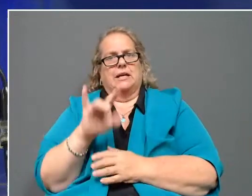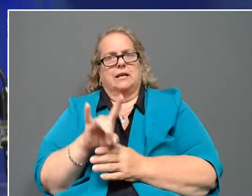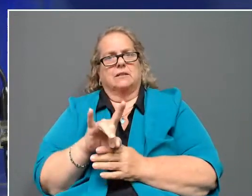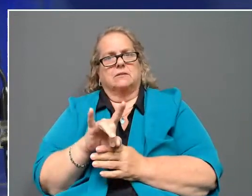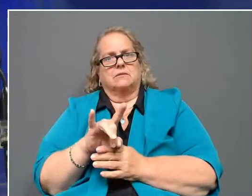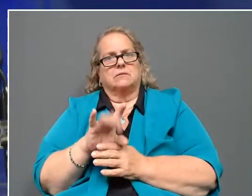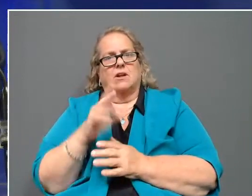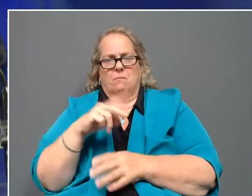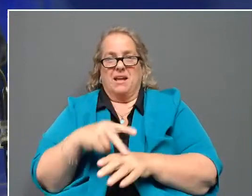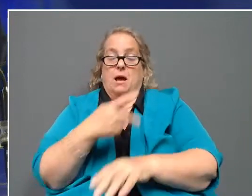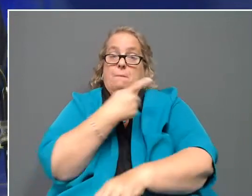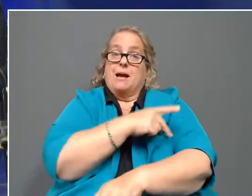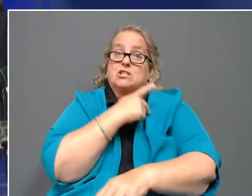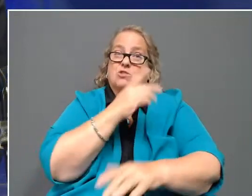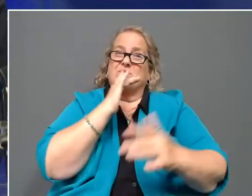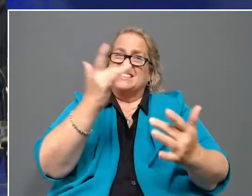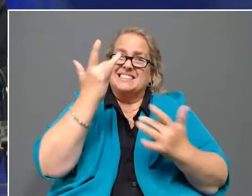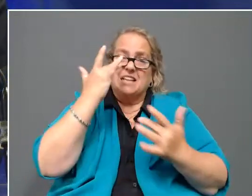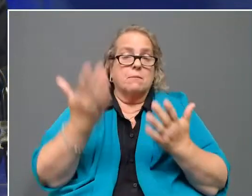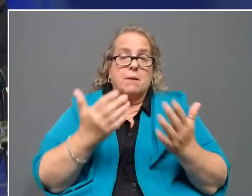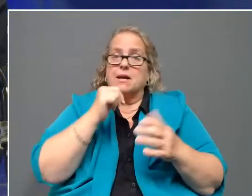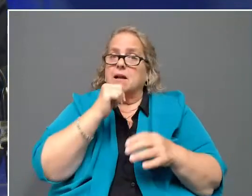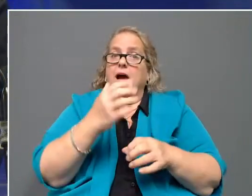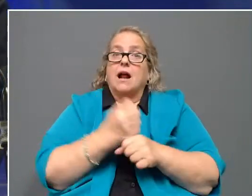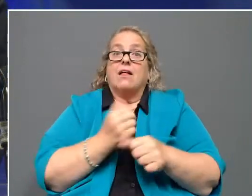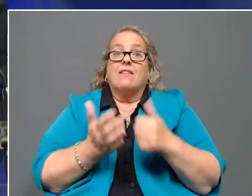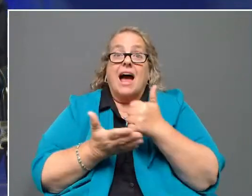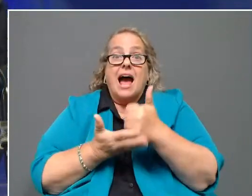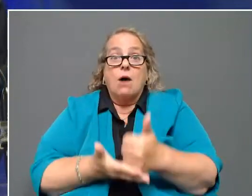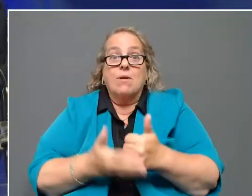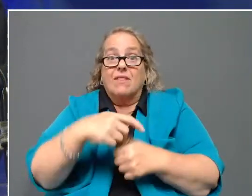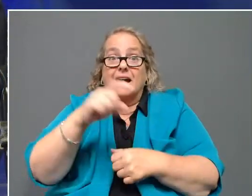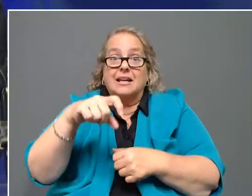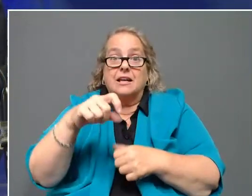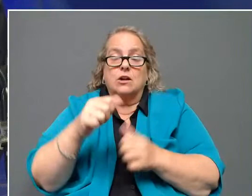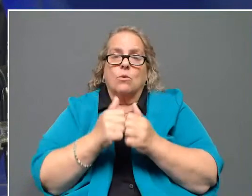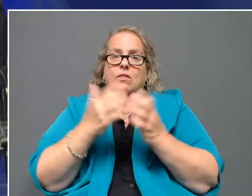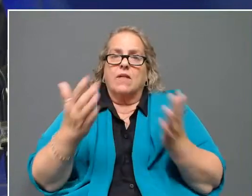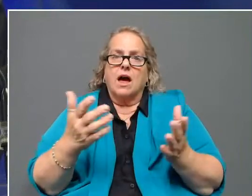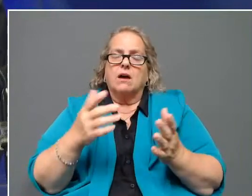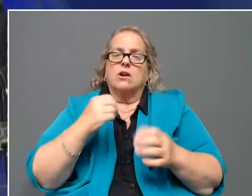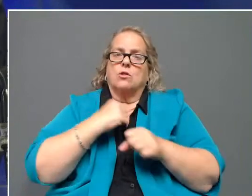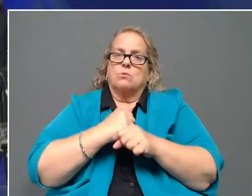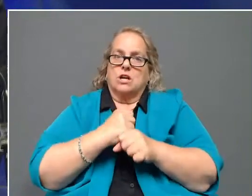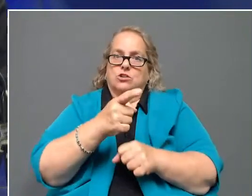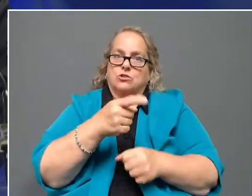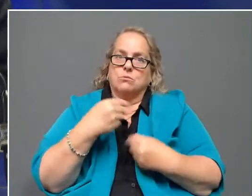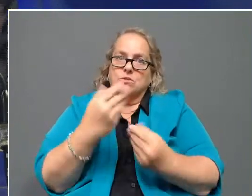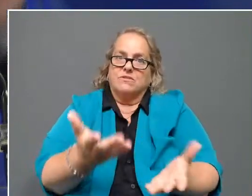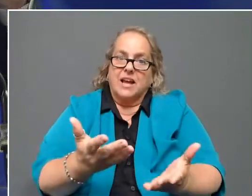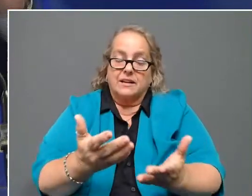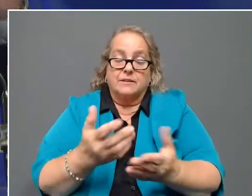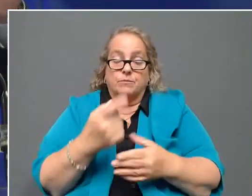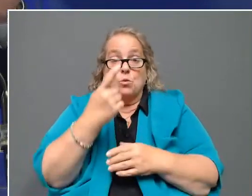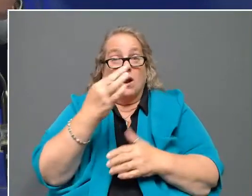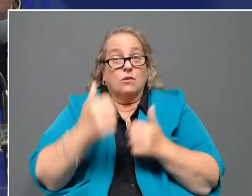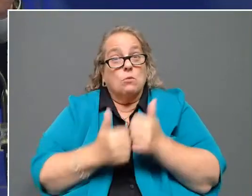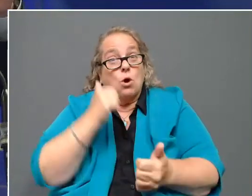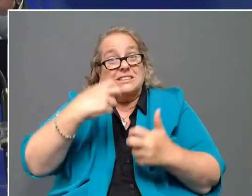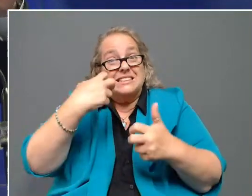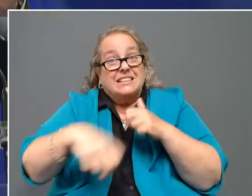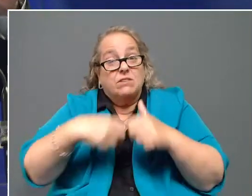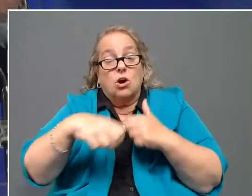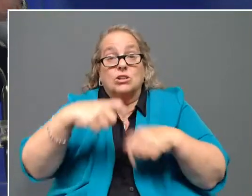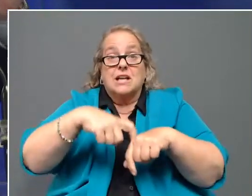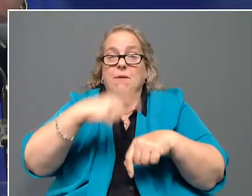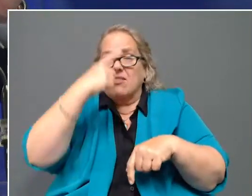were sick that might have not gotten the help that they needed without what you did. At one of the most difficult times, I think the most difficult